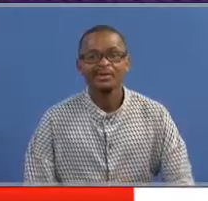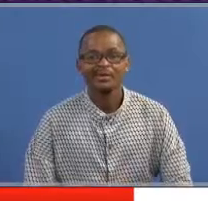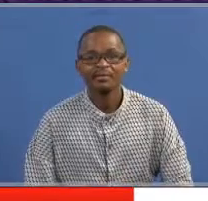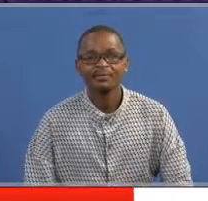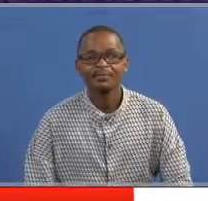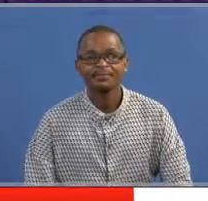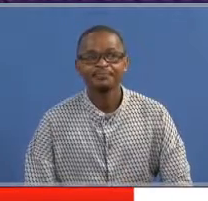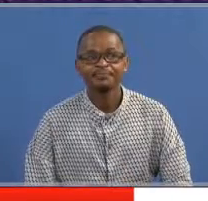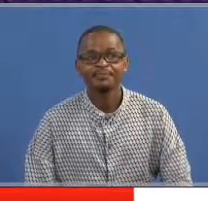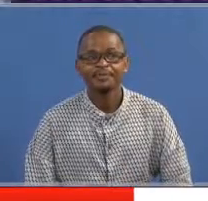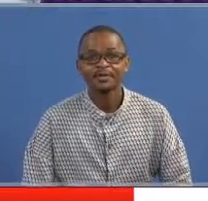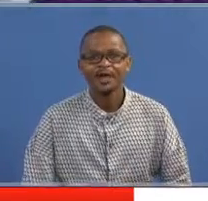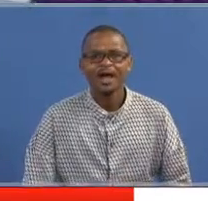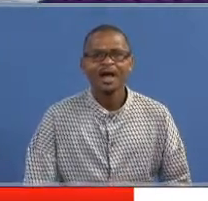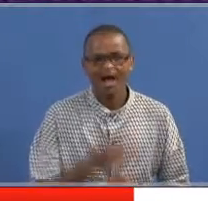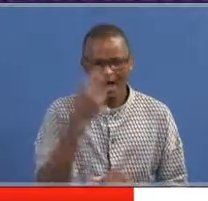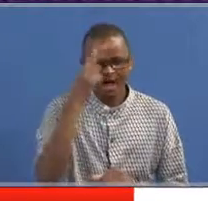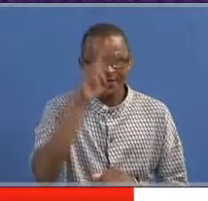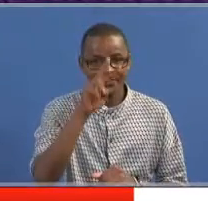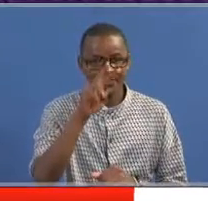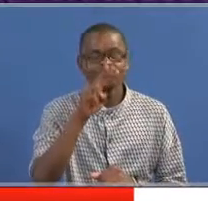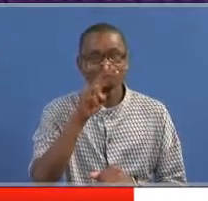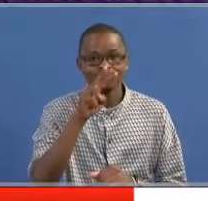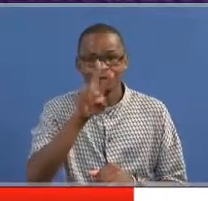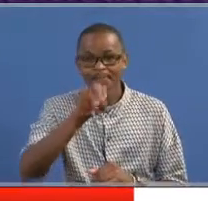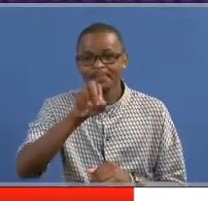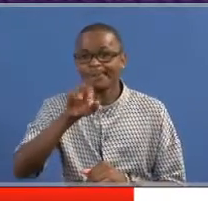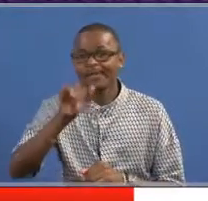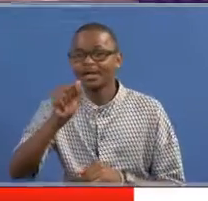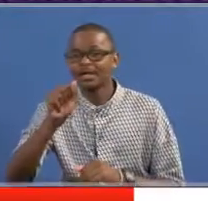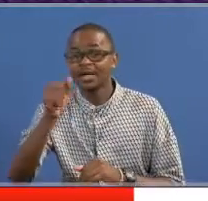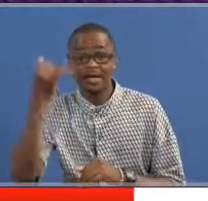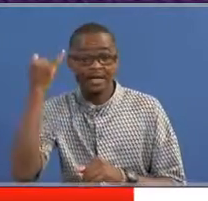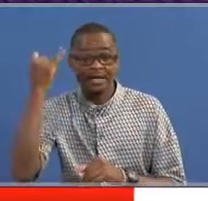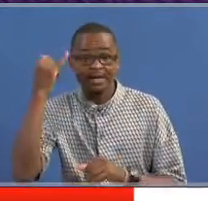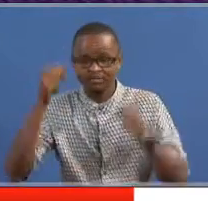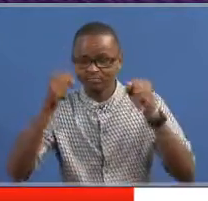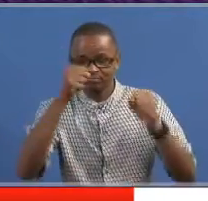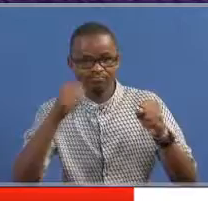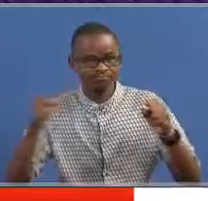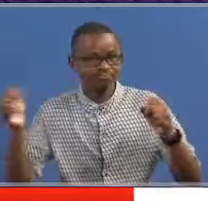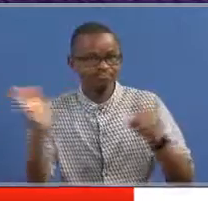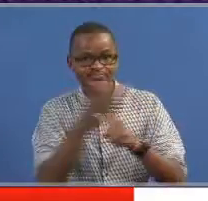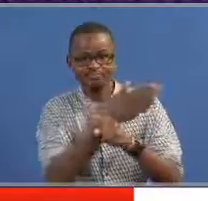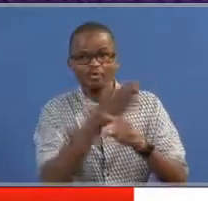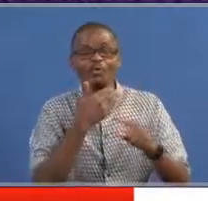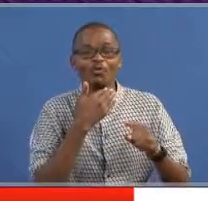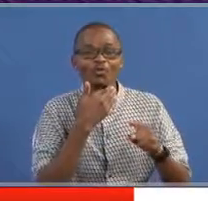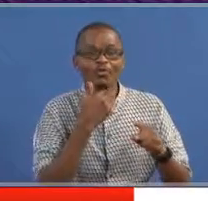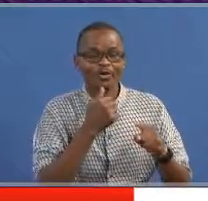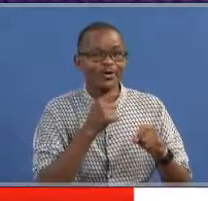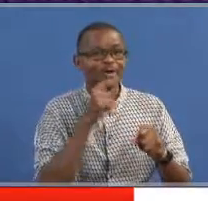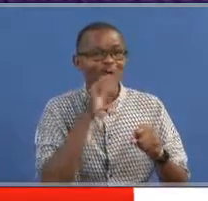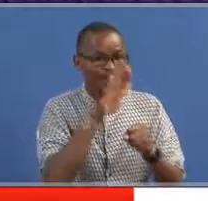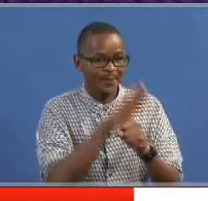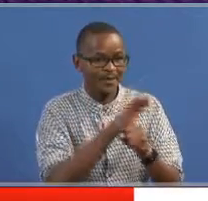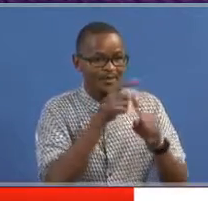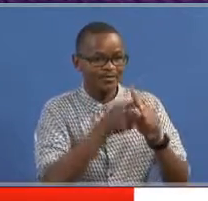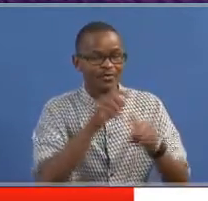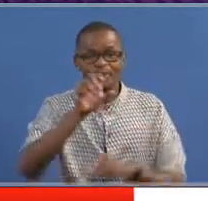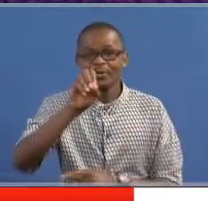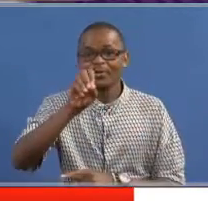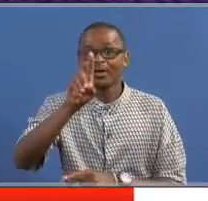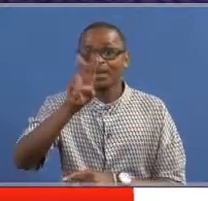Jana niliona Mariga akikampaign, walipiga gari yake vioo wakabomoa zote. We want an assurance from